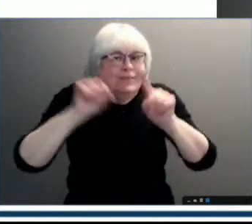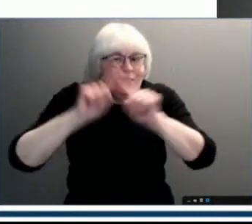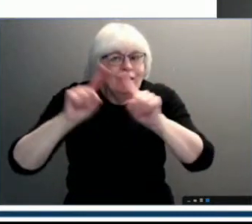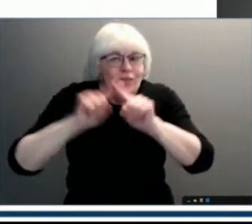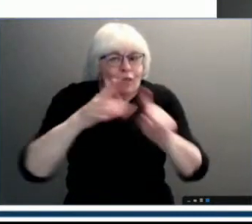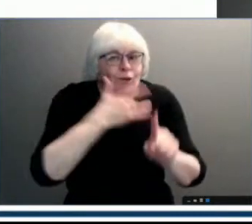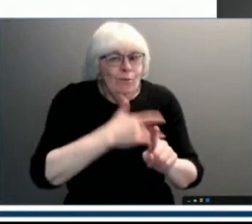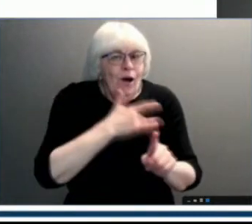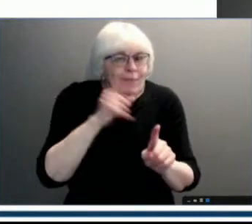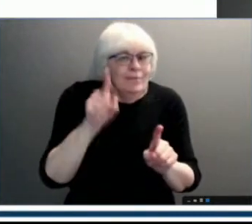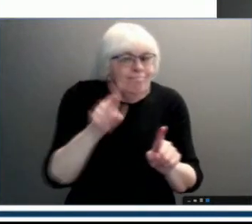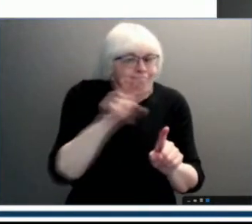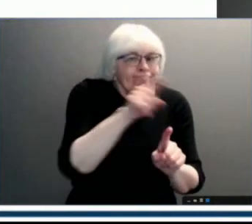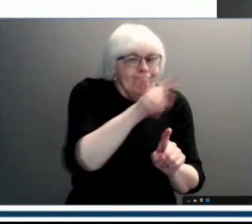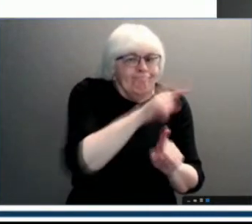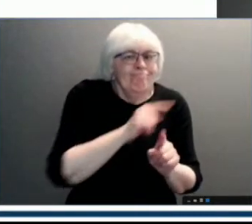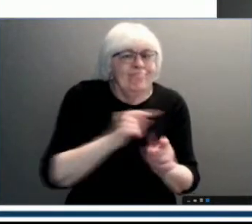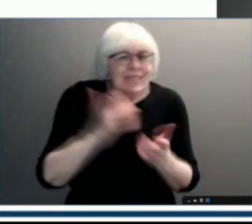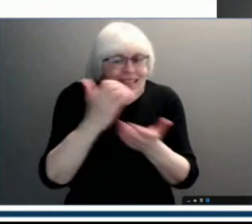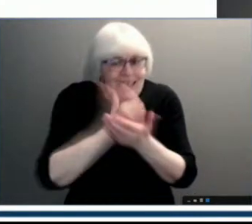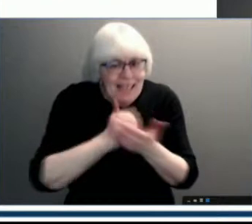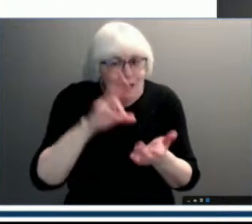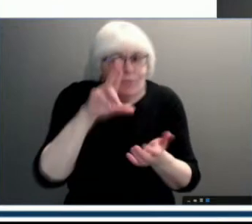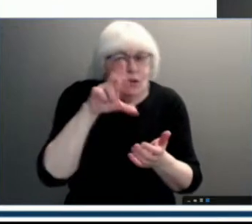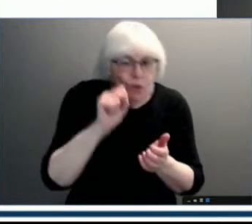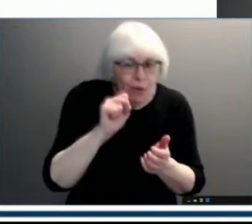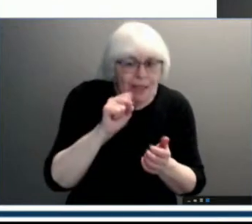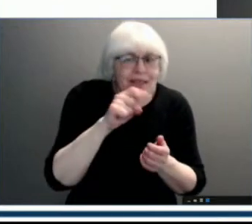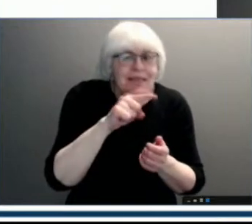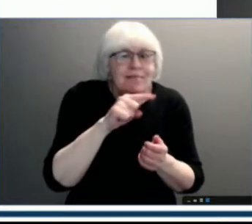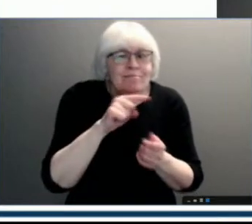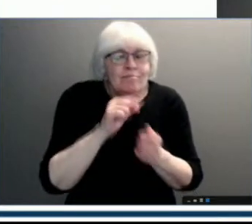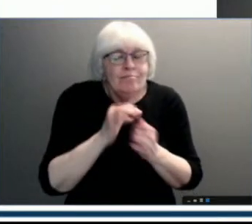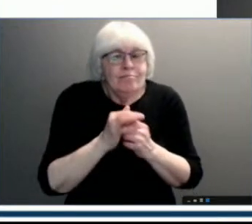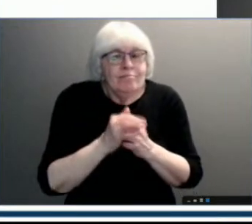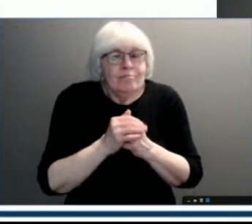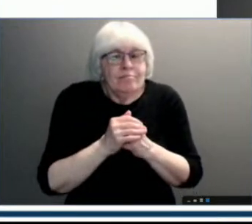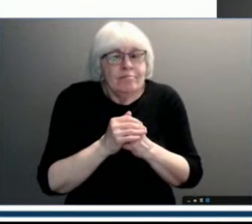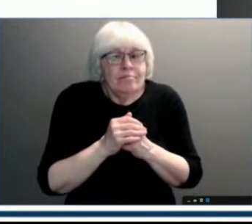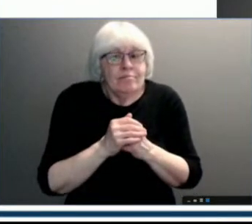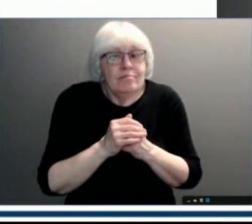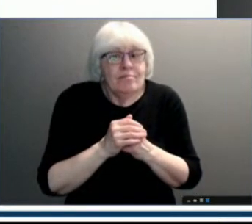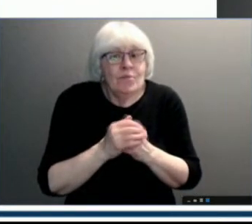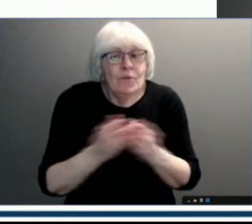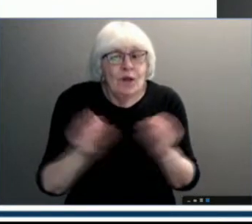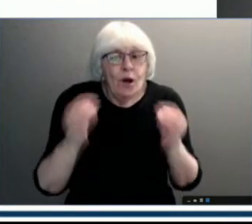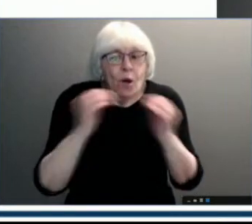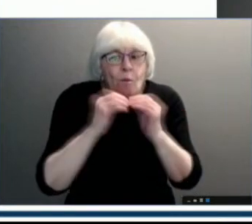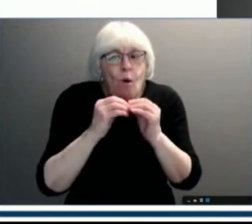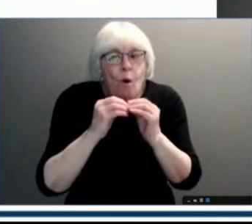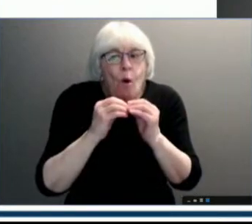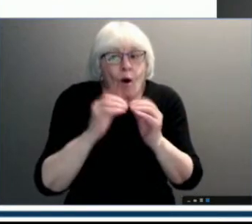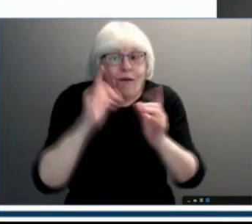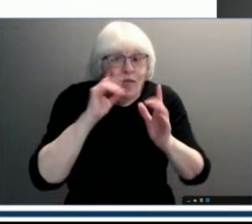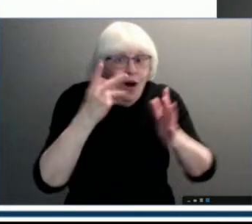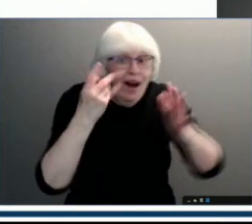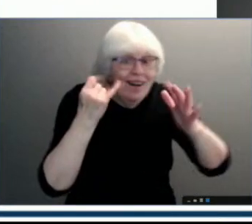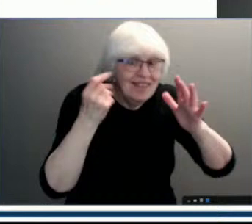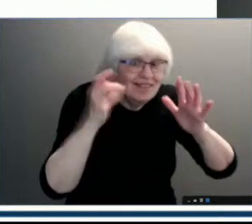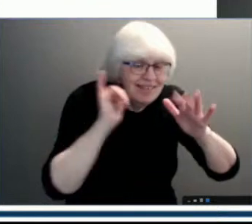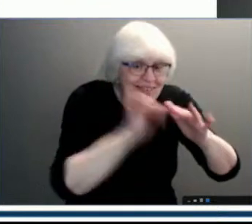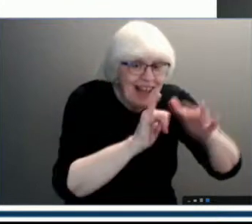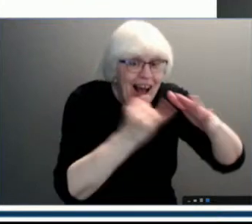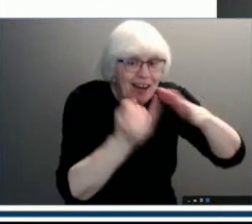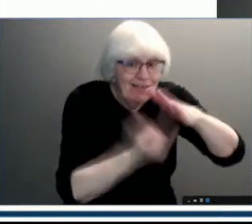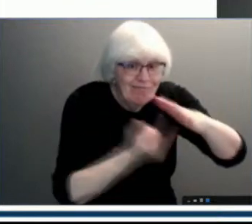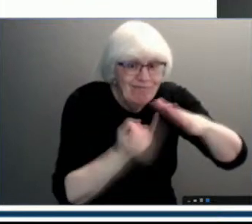has reducing the time period for both quarantine and isolation. That only came out a couple of days ago, so